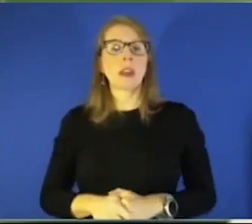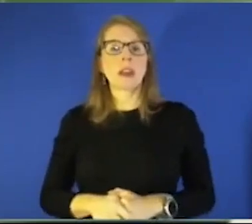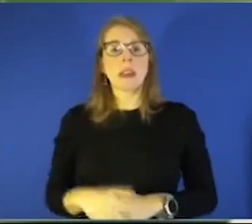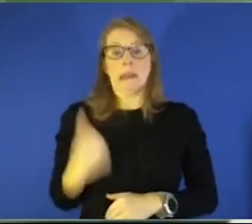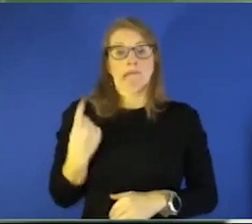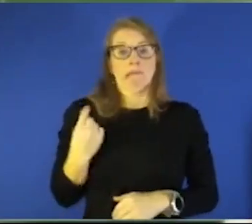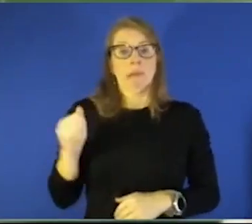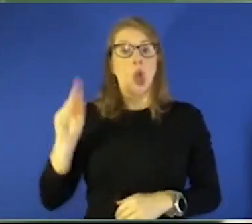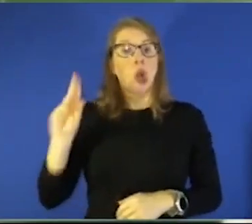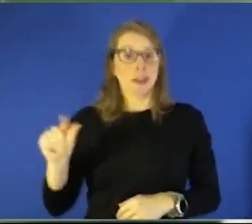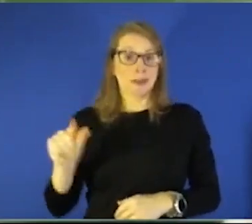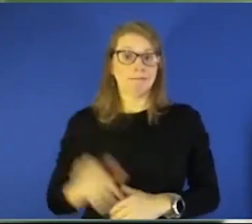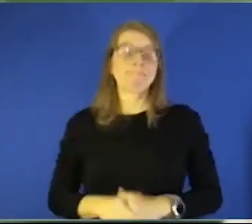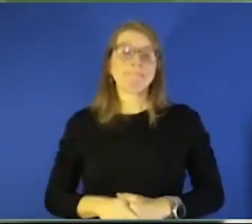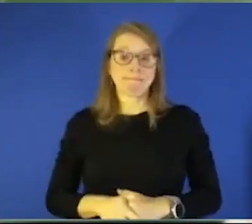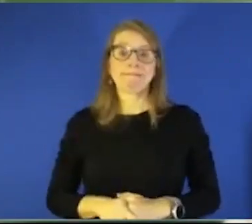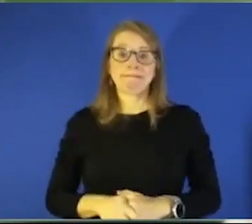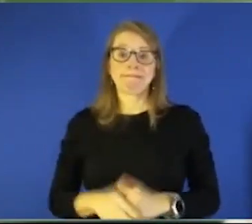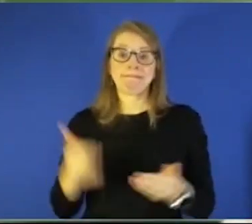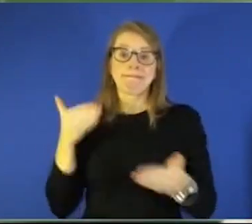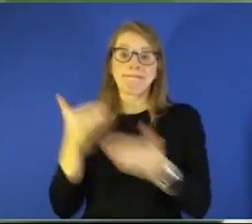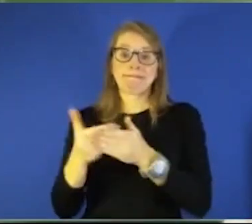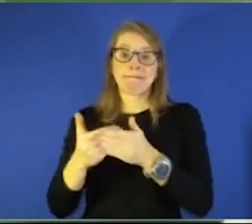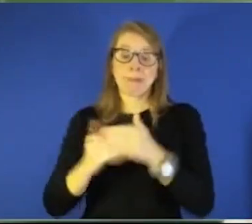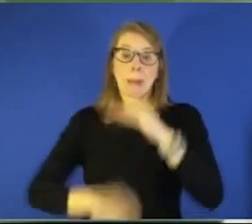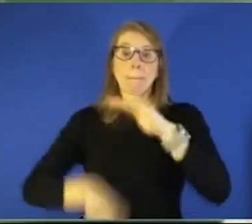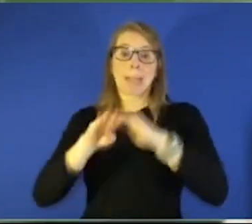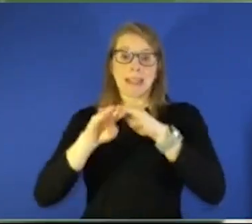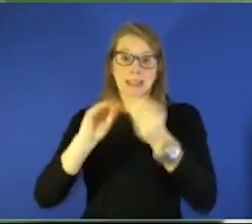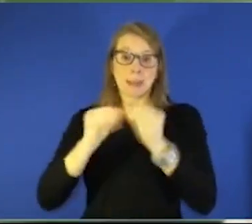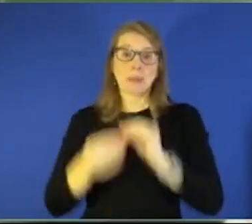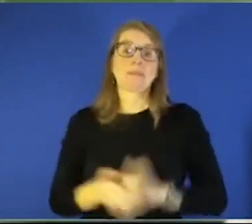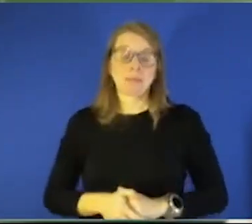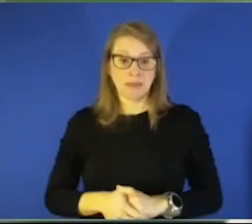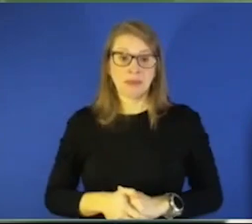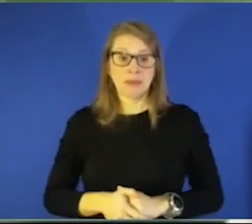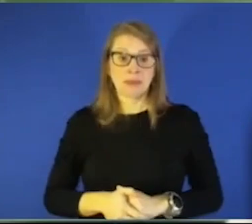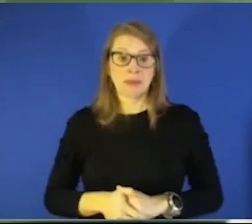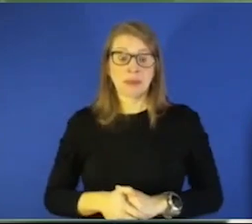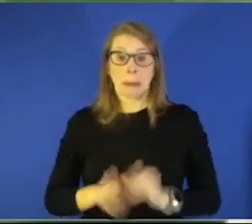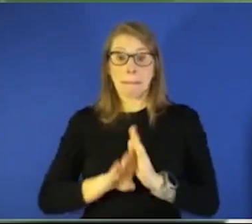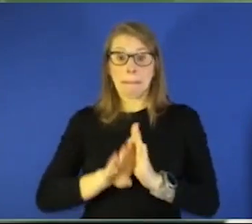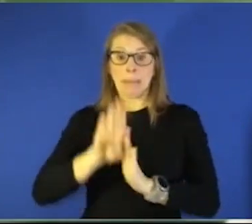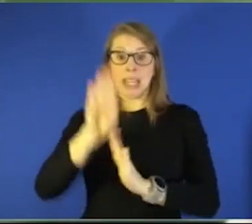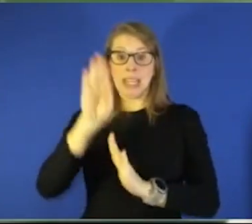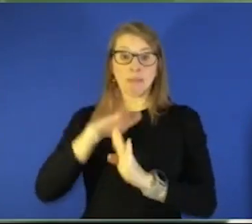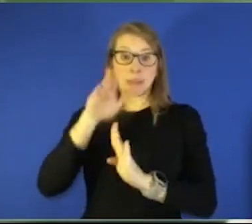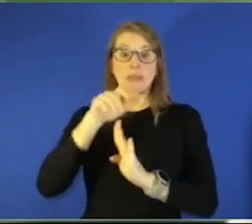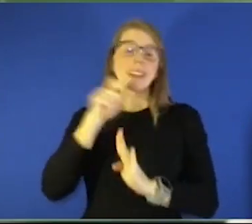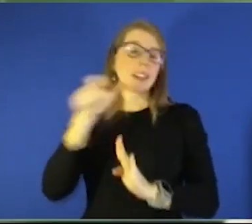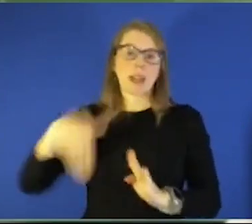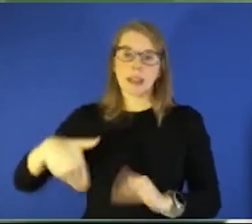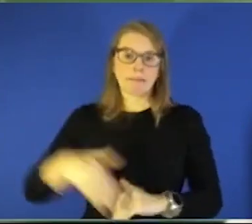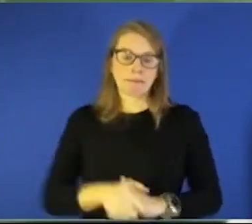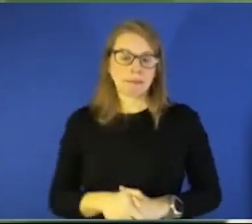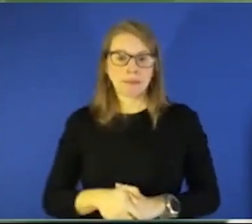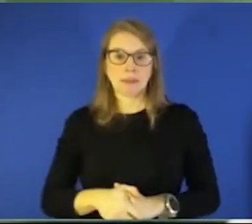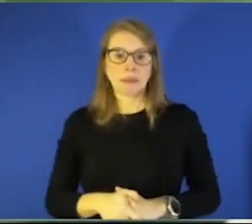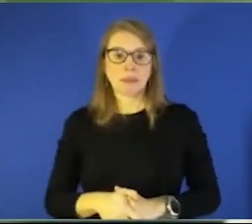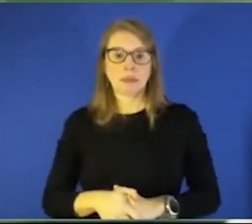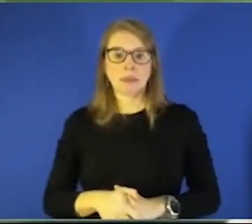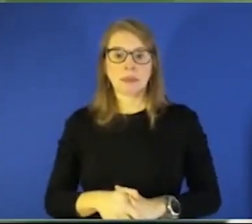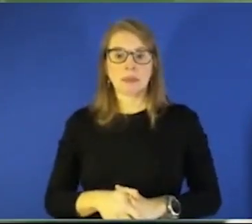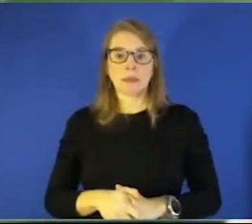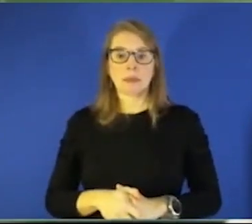August. So we are really close to the maximum, and I don't think we are at the peak yet. So I think this will be the highest we've